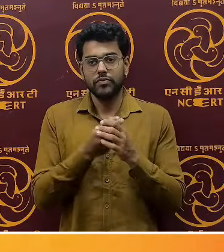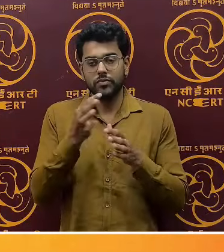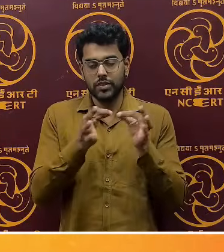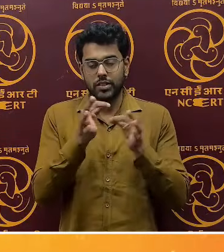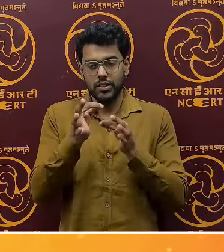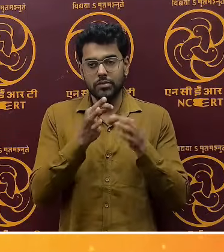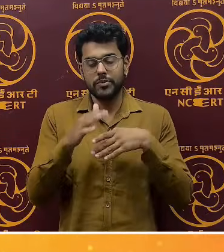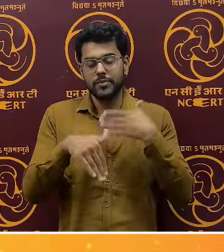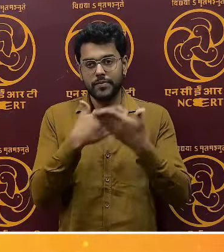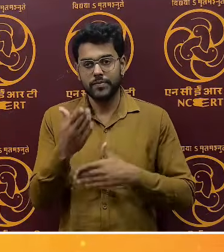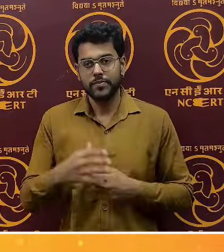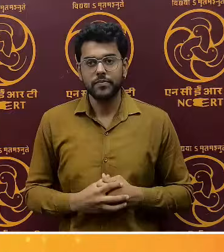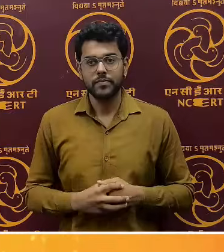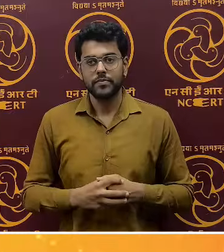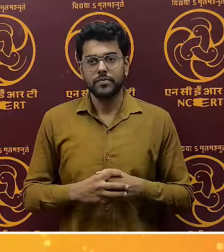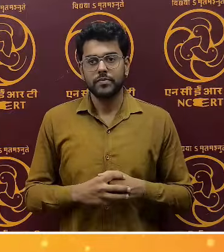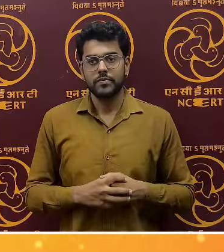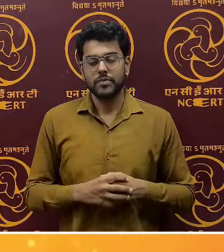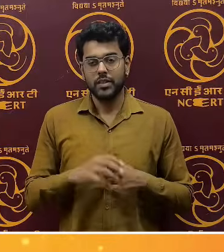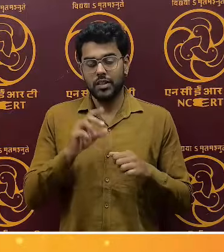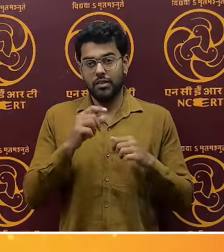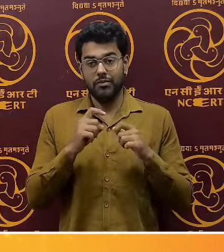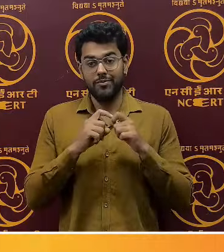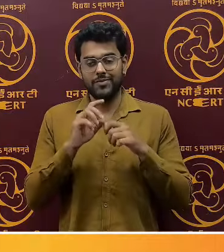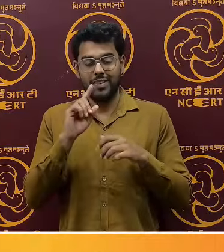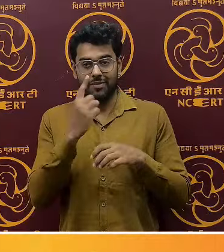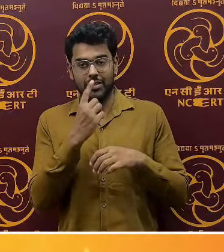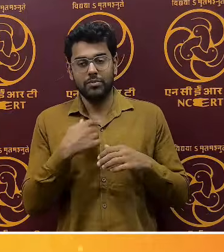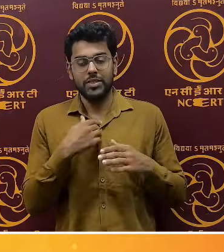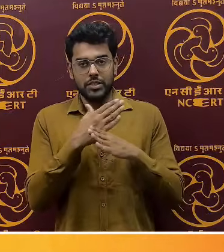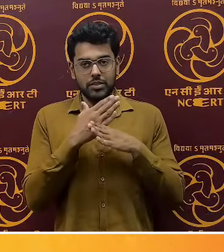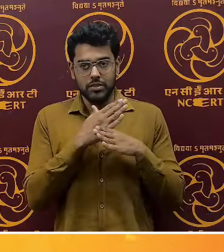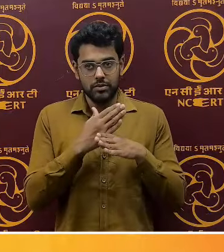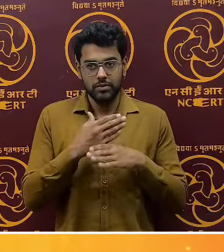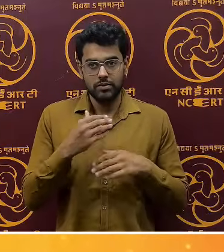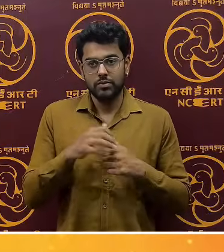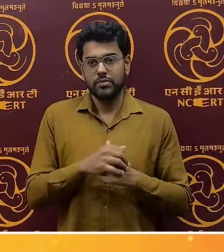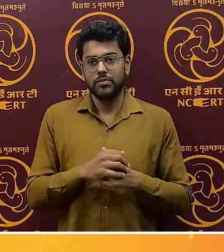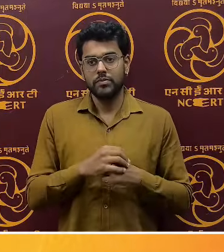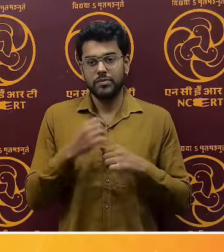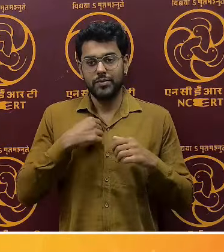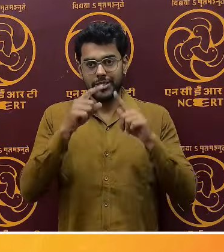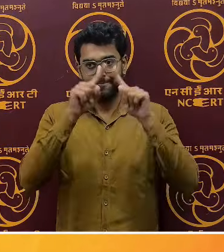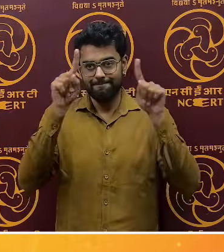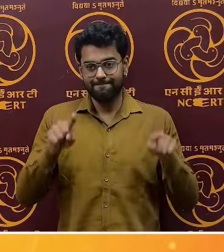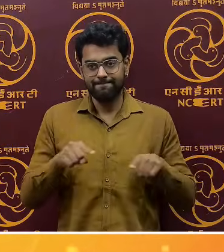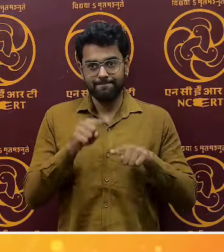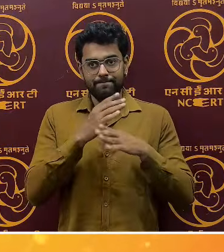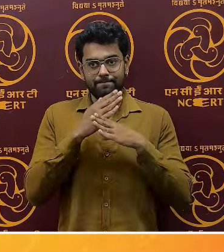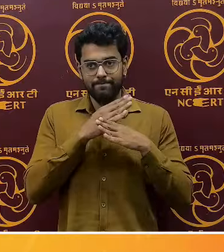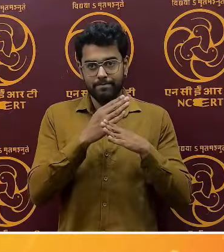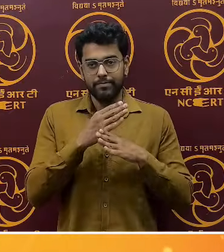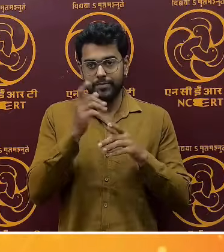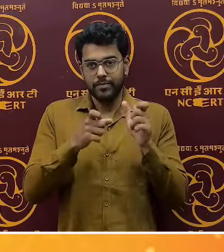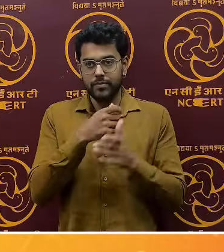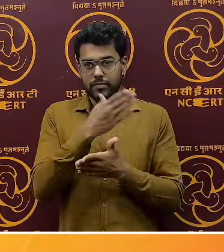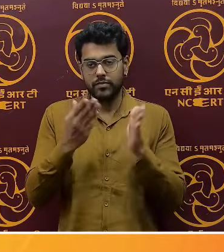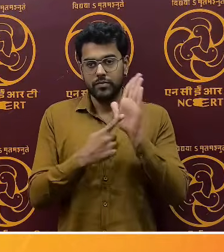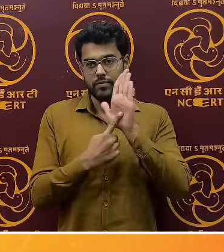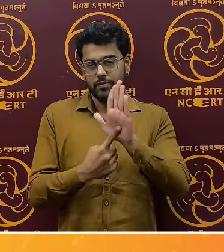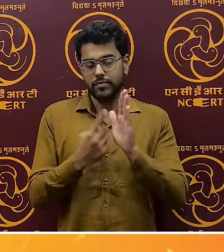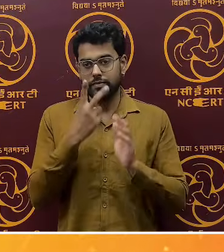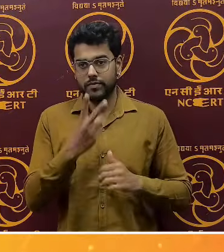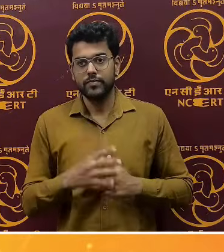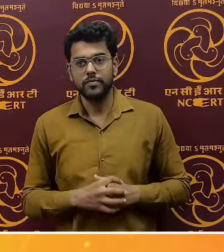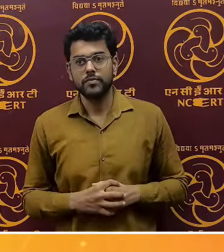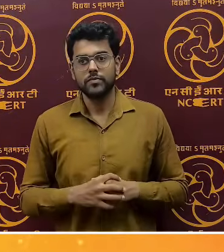explaining later. So first of all, I would like to share my this screen like this.